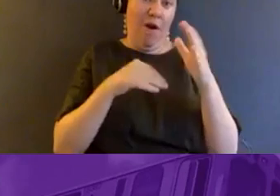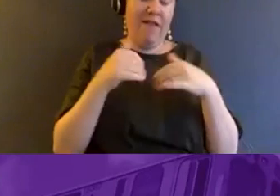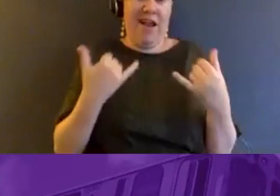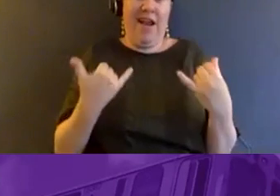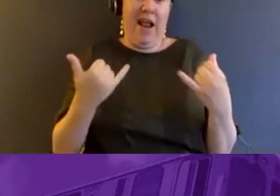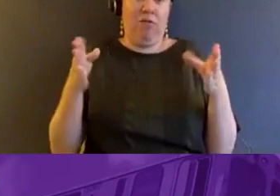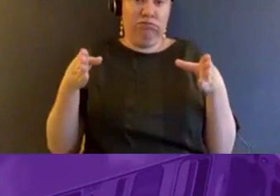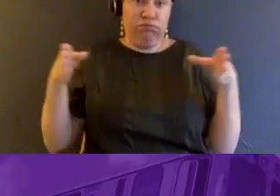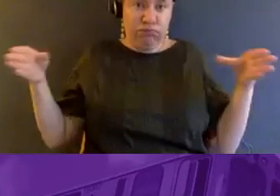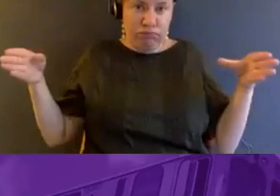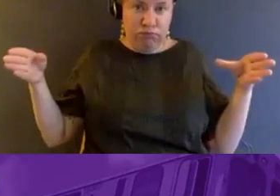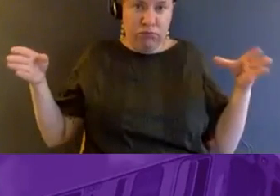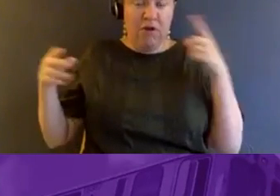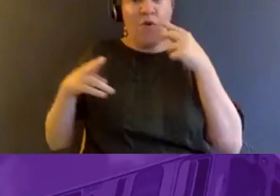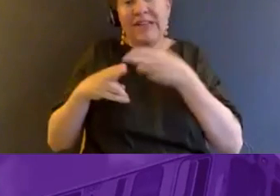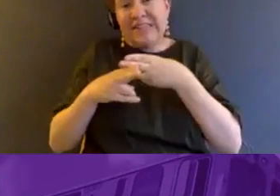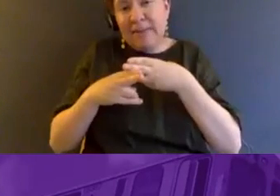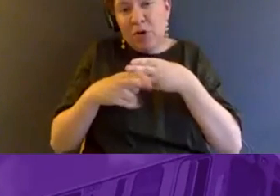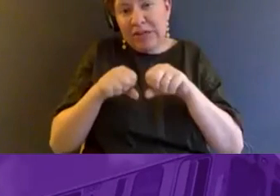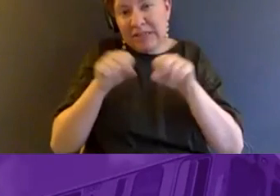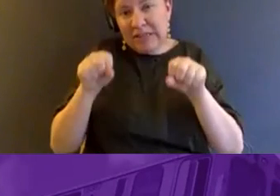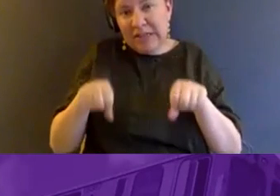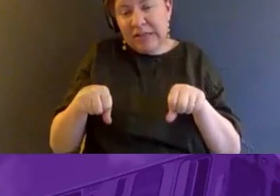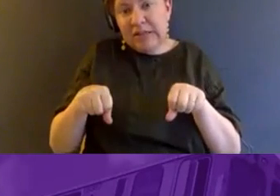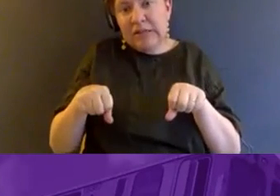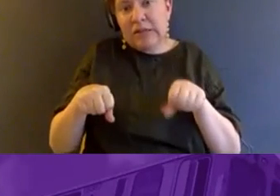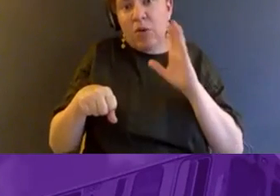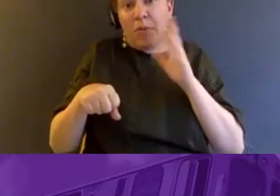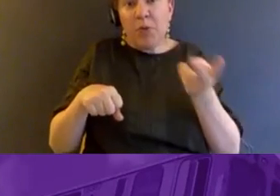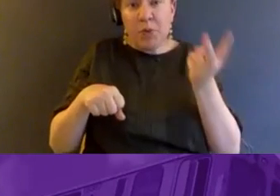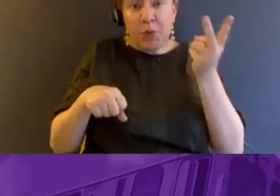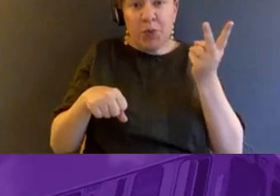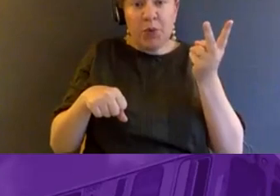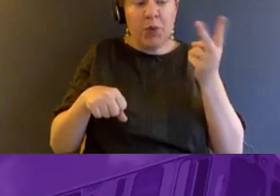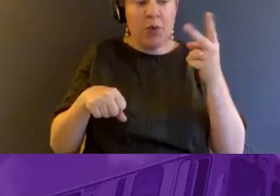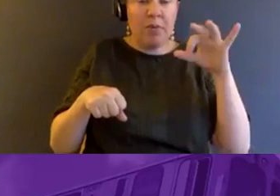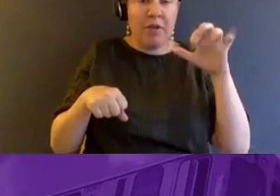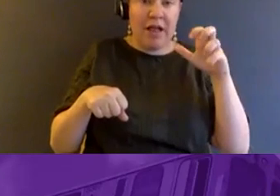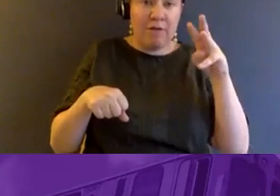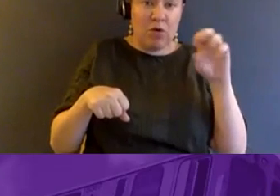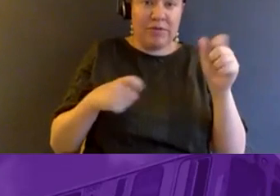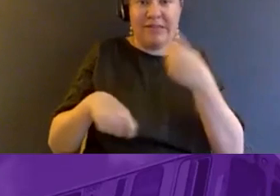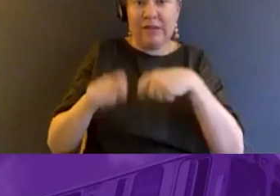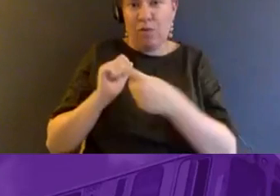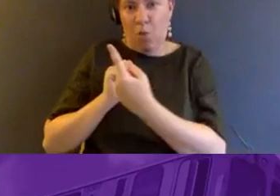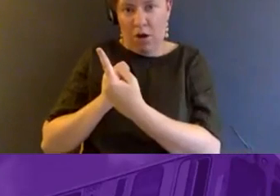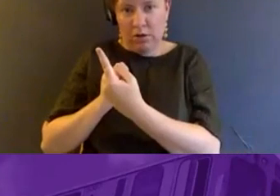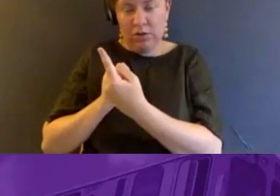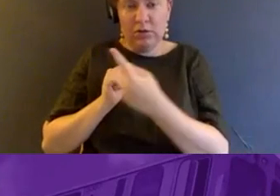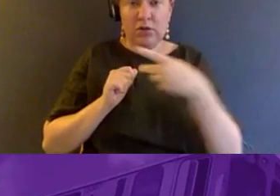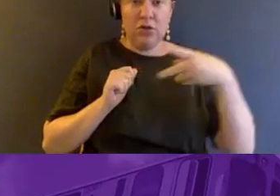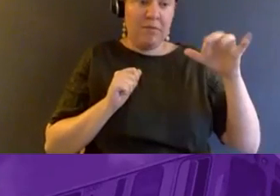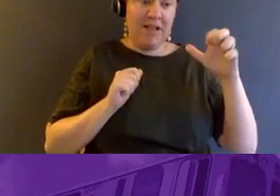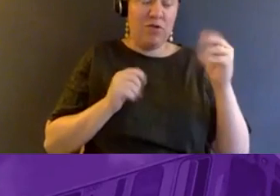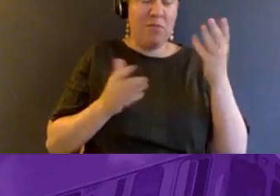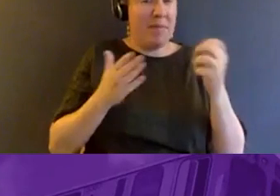For the temporary stations, there will be two platforms instead of one platform. And so while the platforms may not be any wider